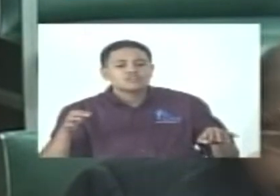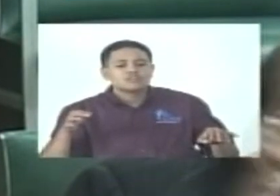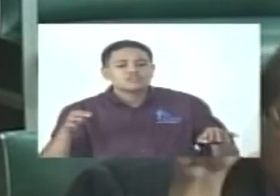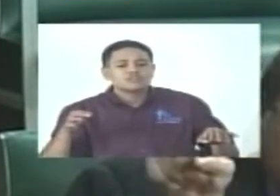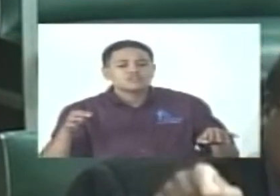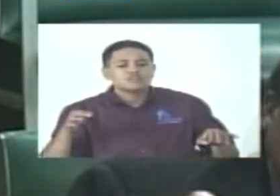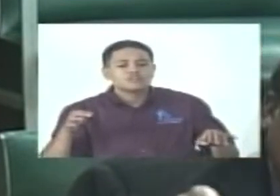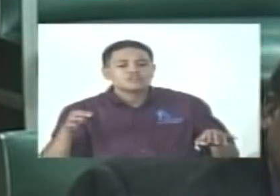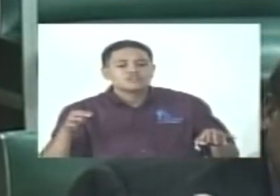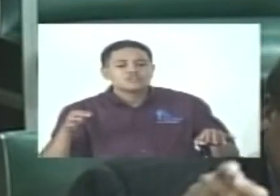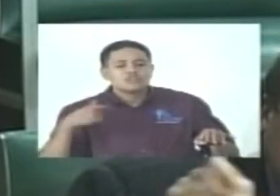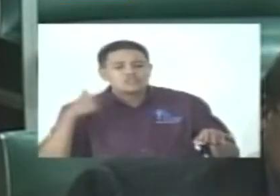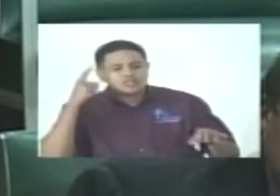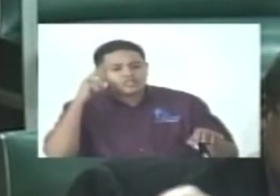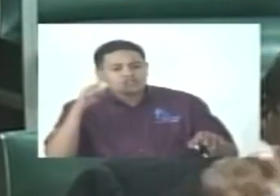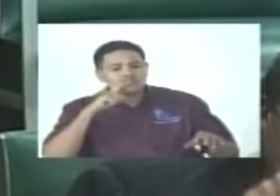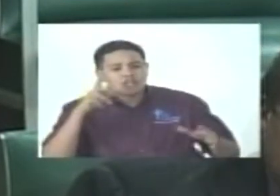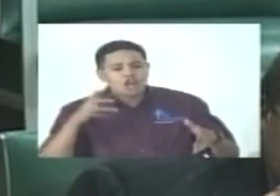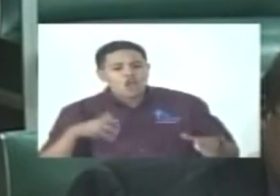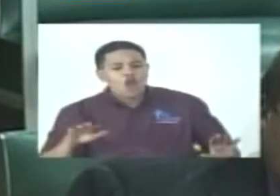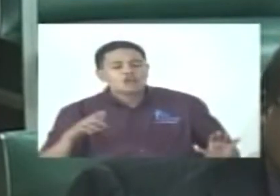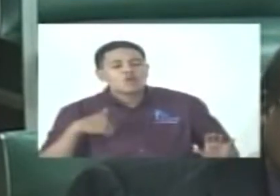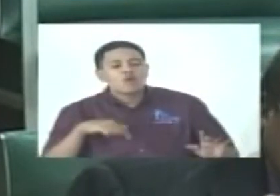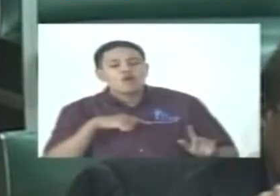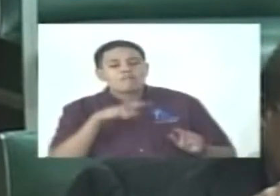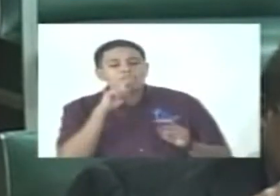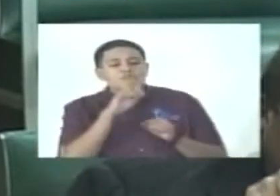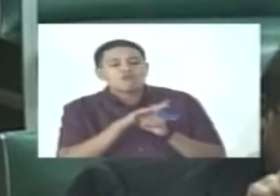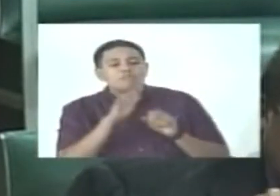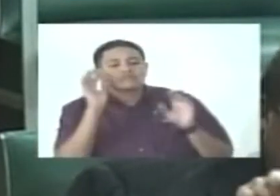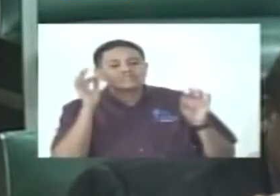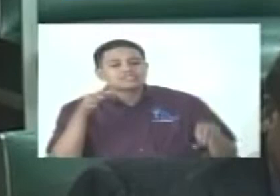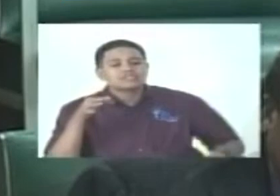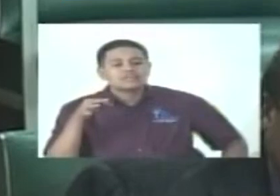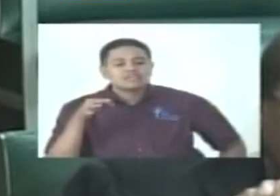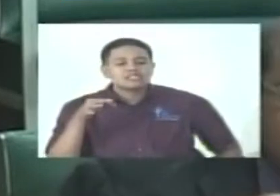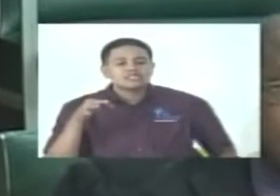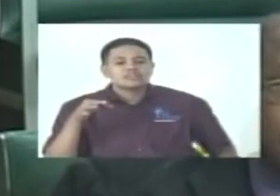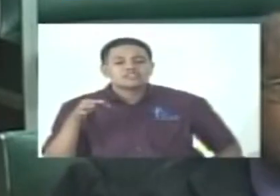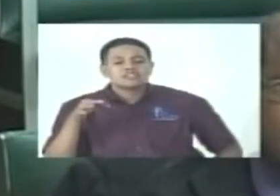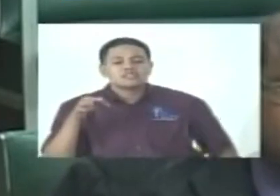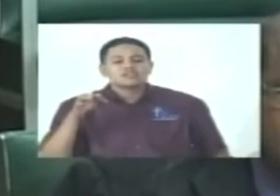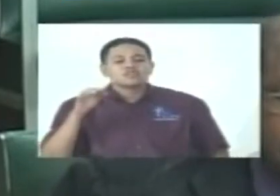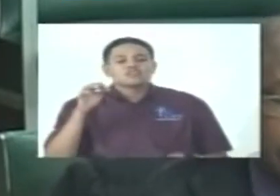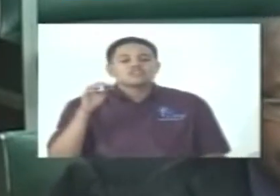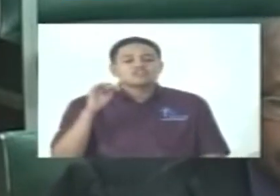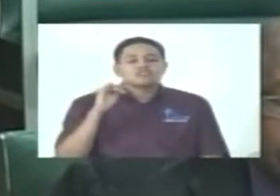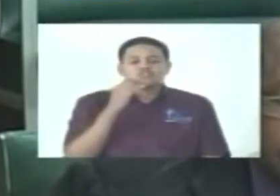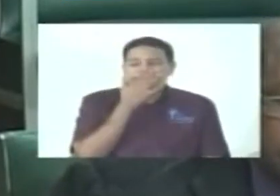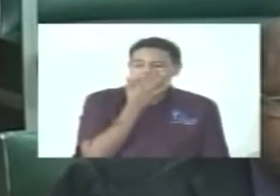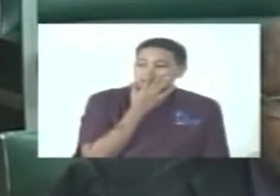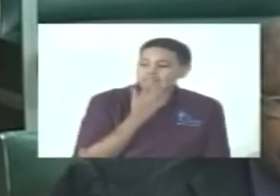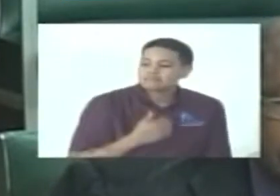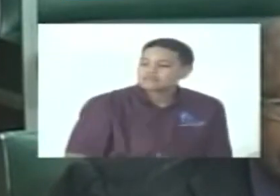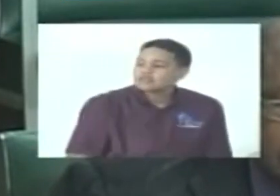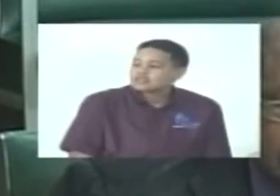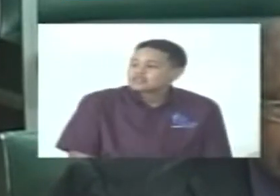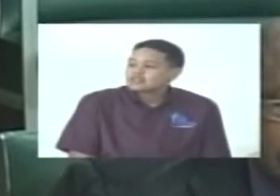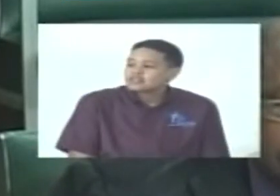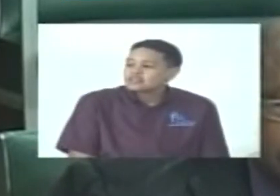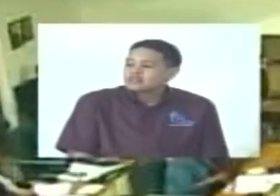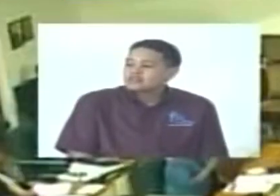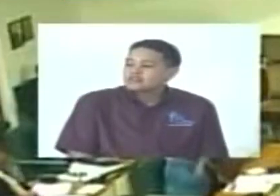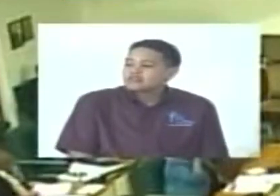Oh, no, I think that it was concluded and we were promised the decision in January. Promised decision